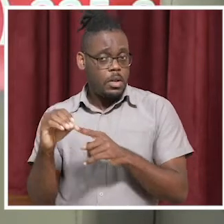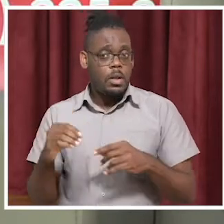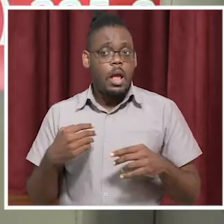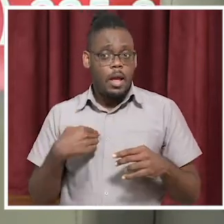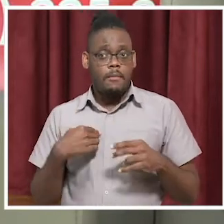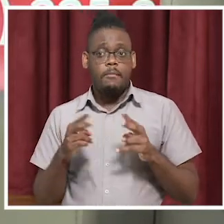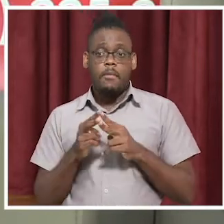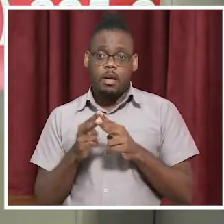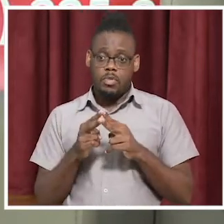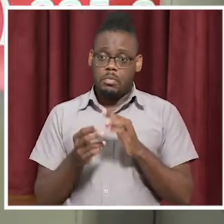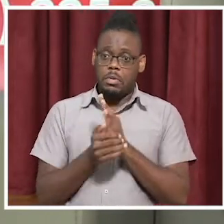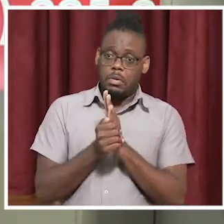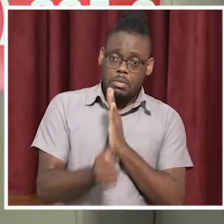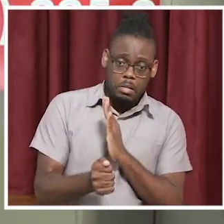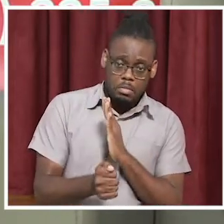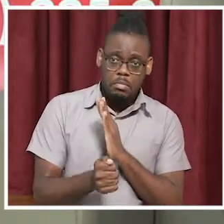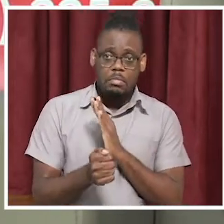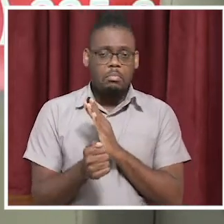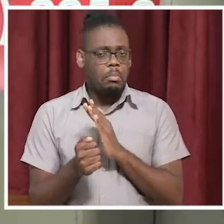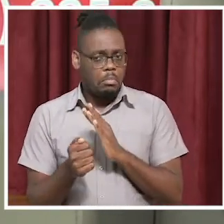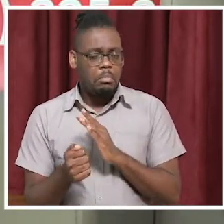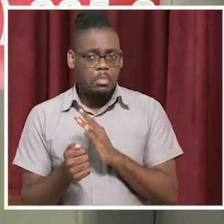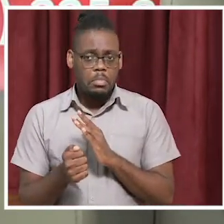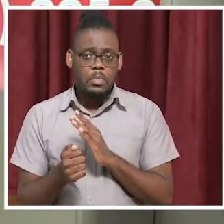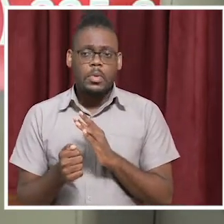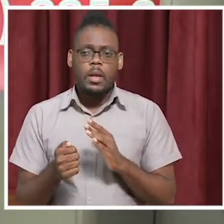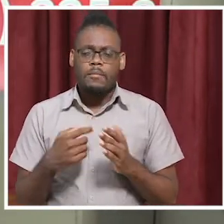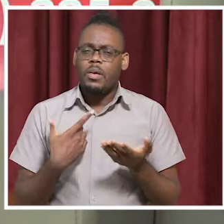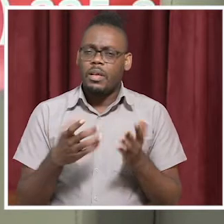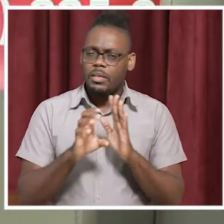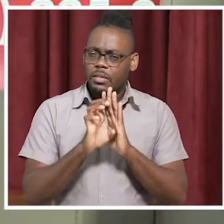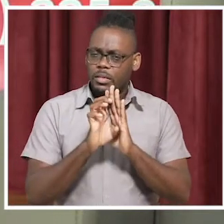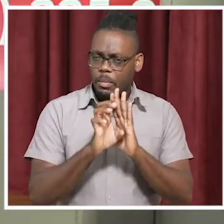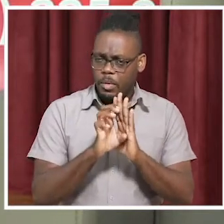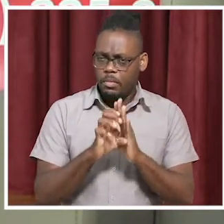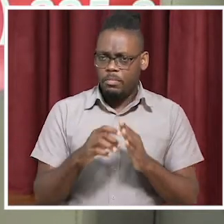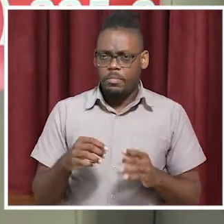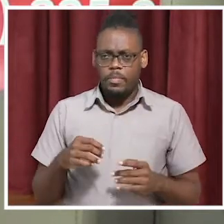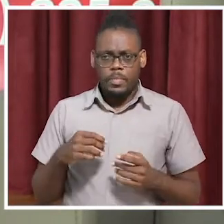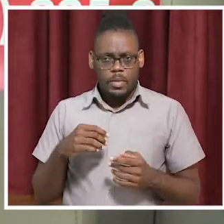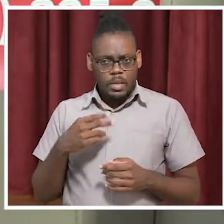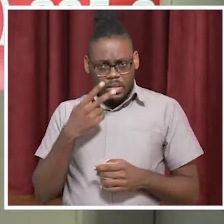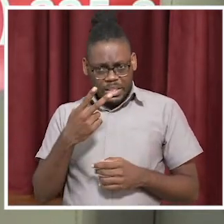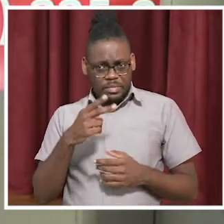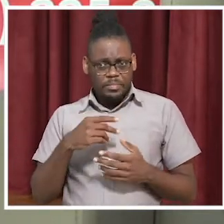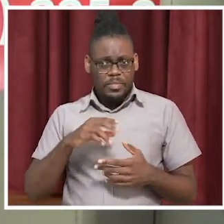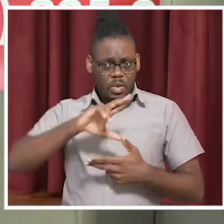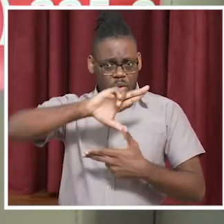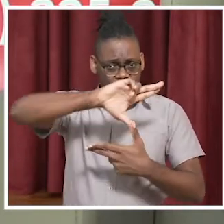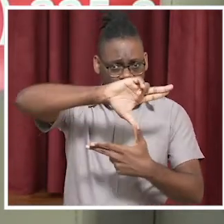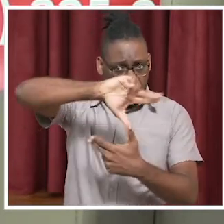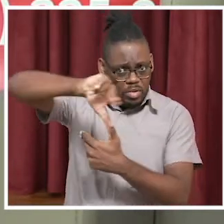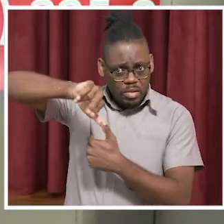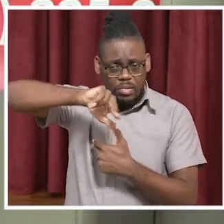treating with requests, right? Be it areas of natural disaster, be it areas of persons who are just in